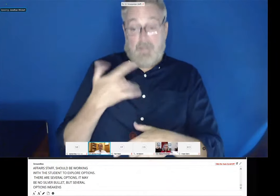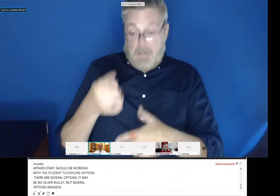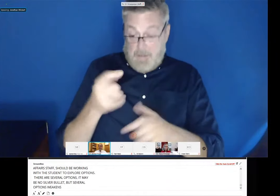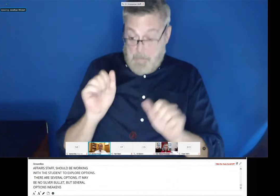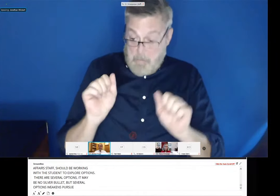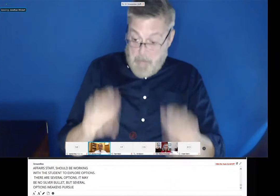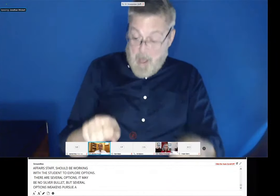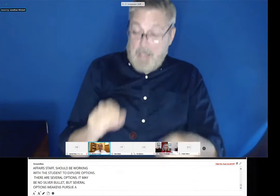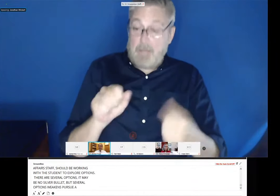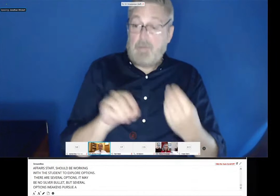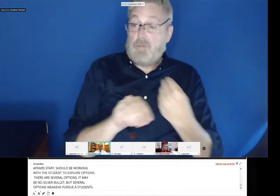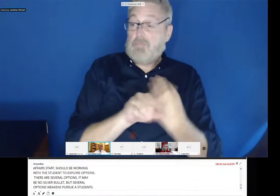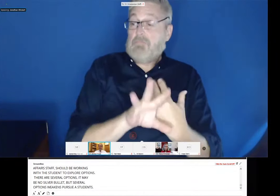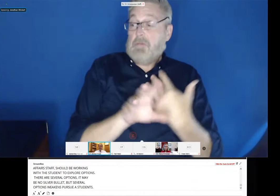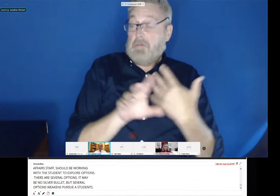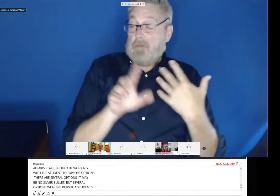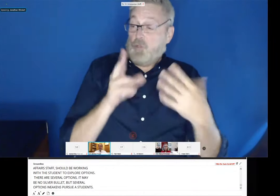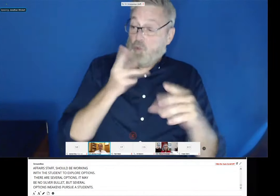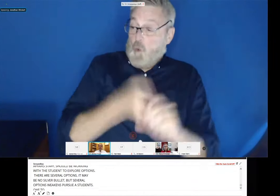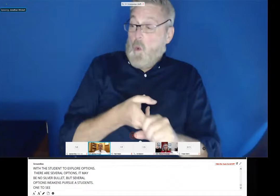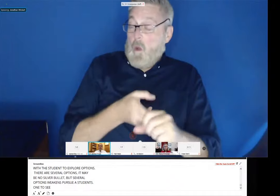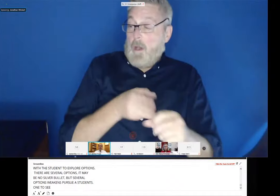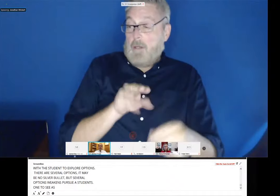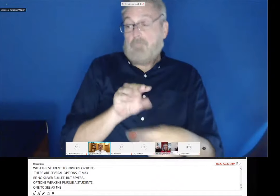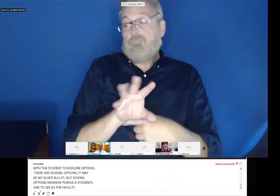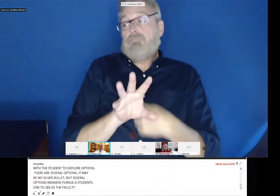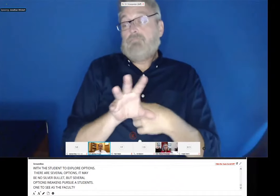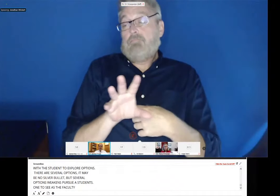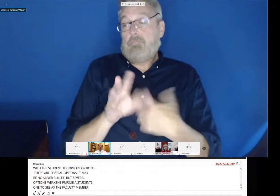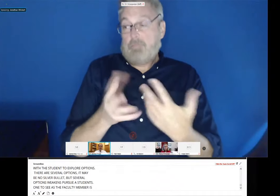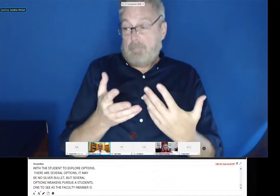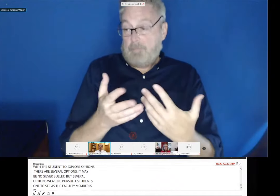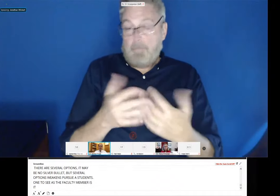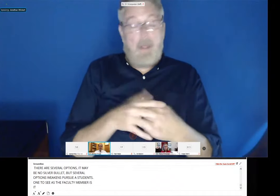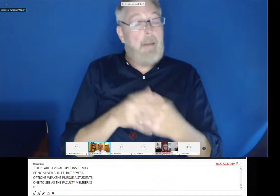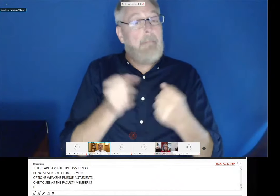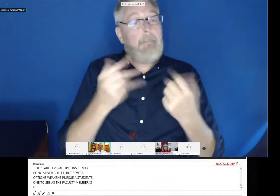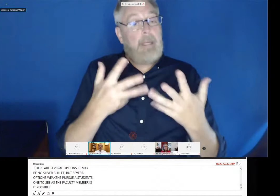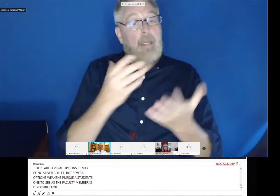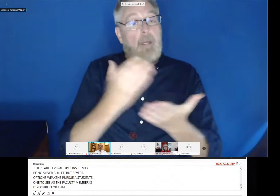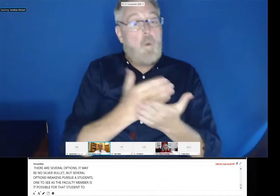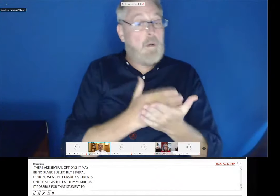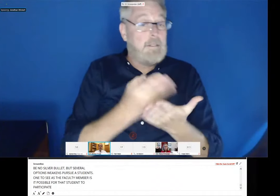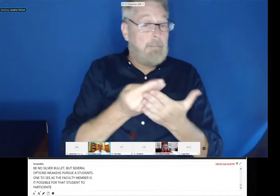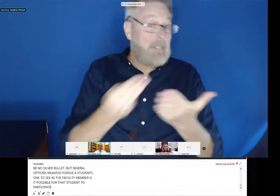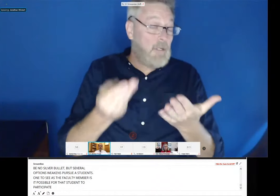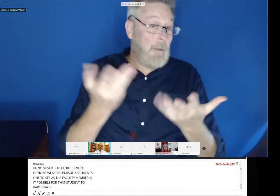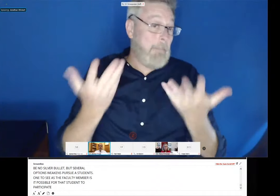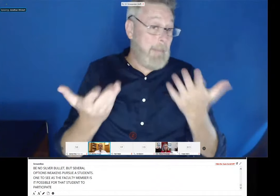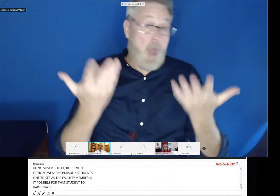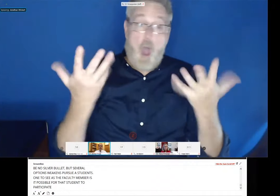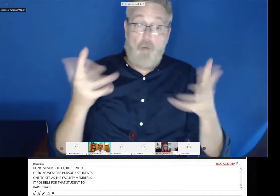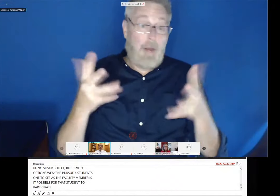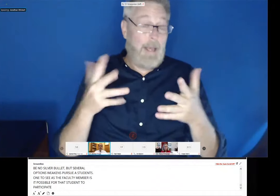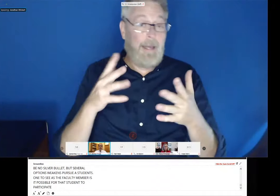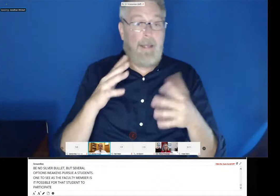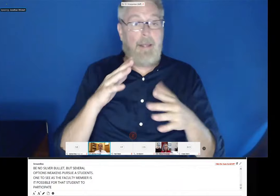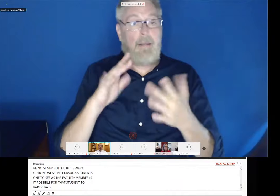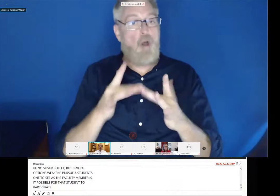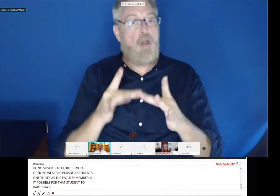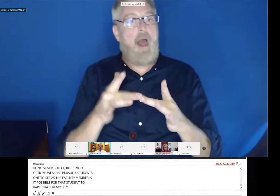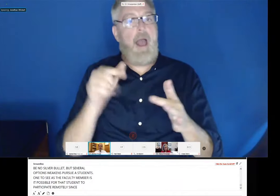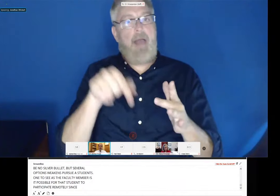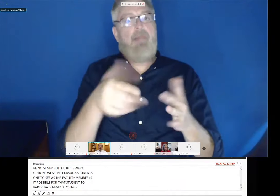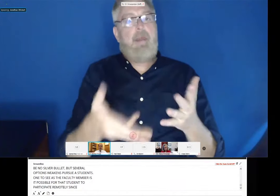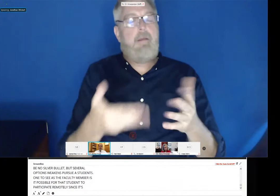for that student to participate remotely? Since it's possible or even likely that a lot of the course's material is online already,